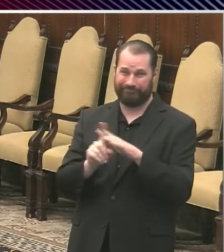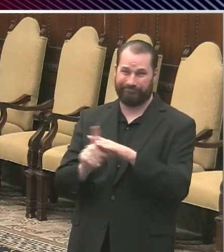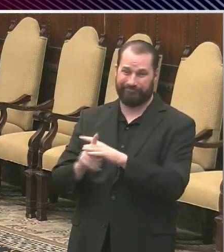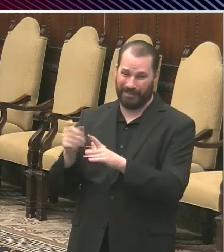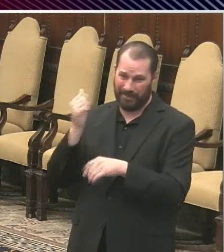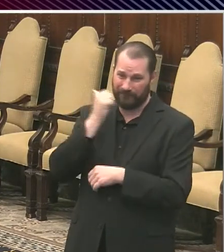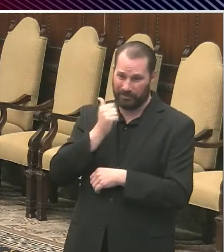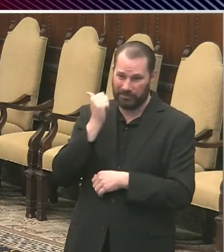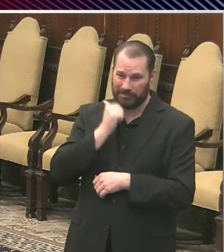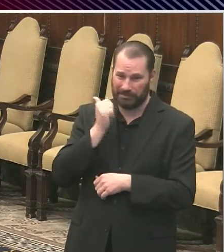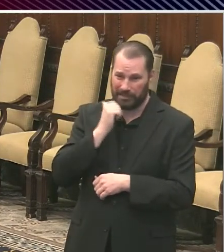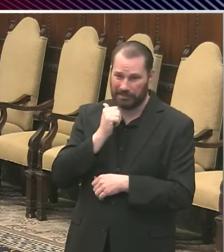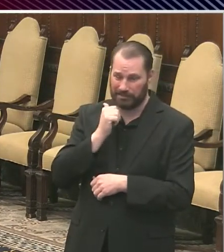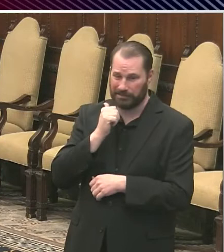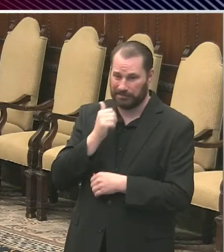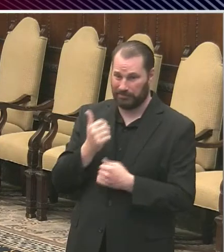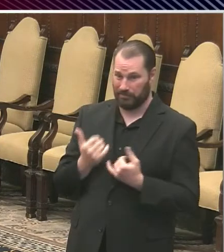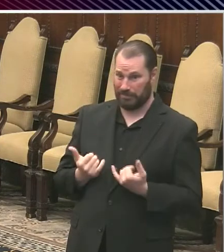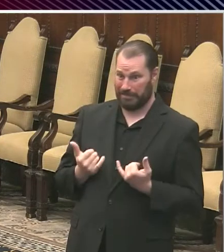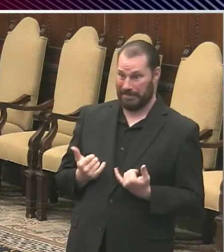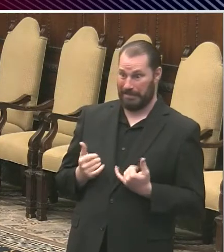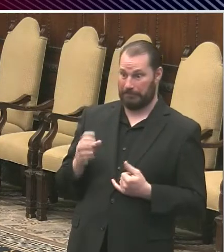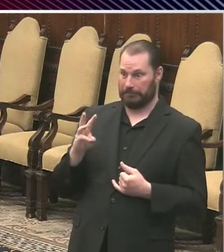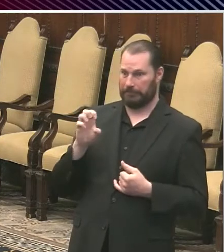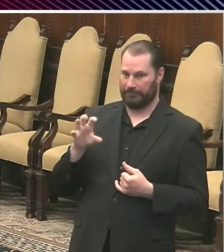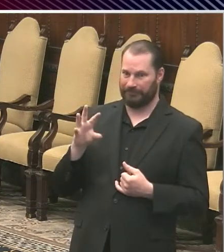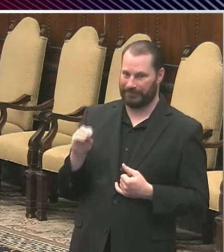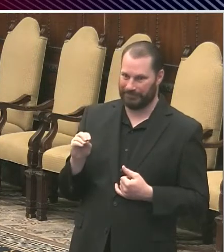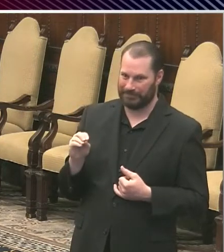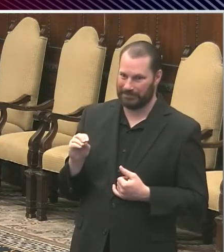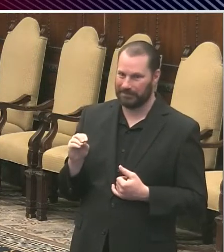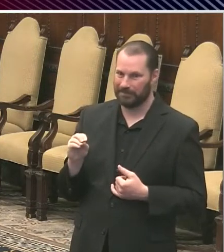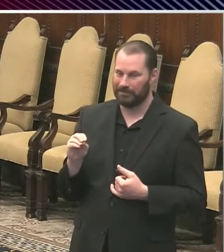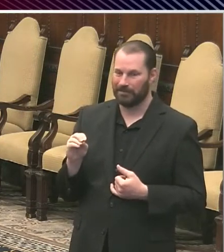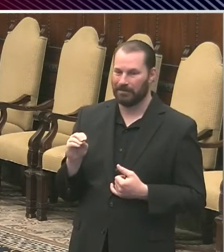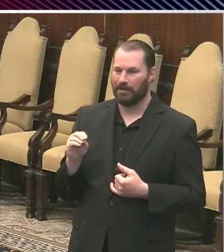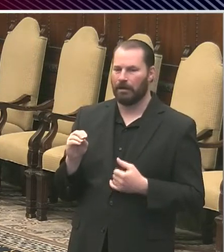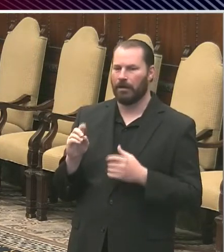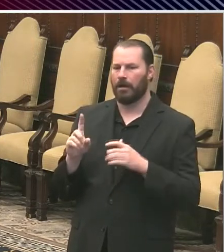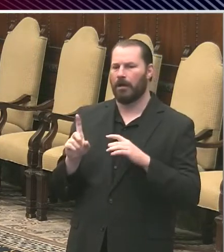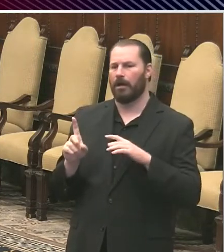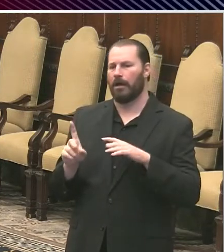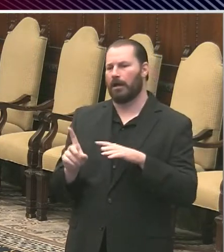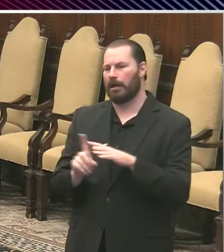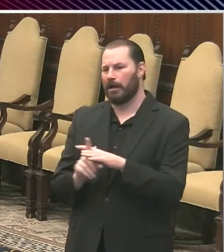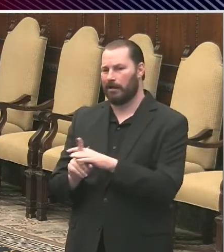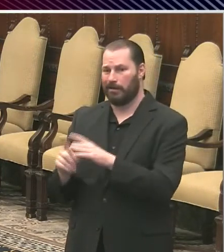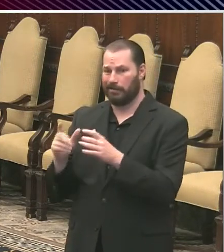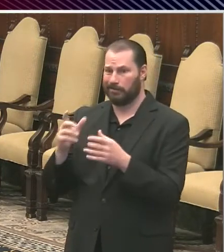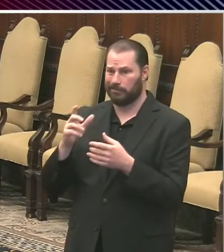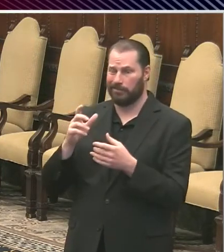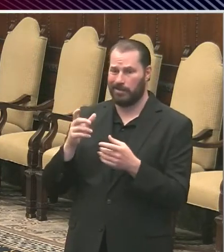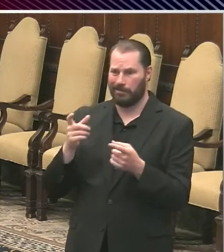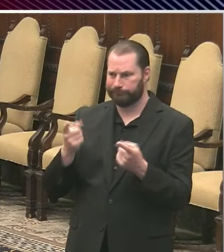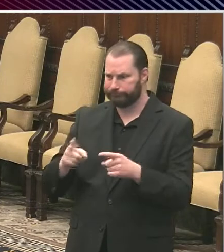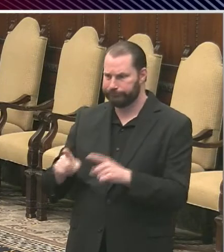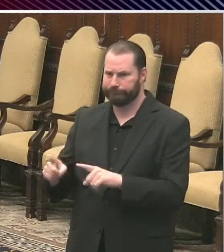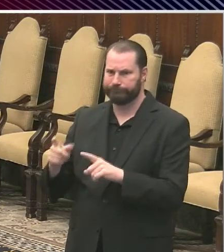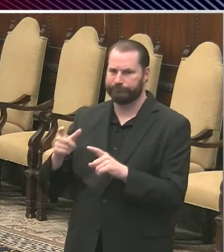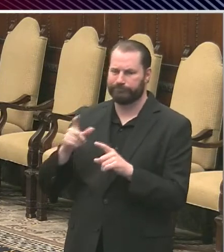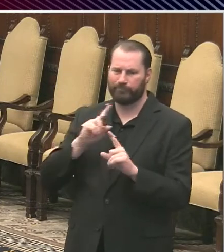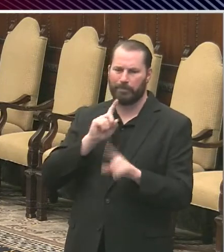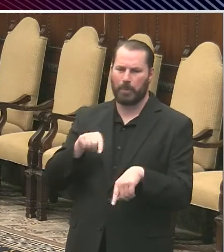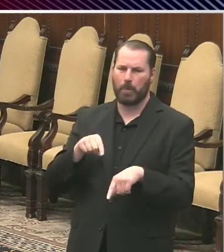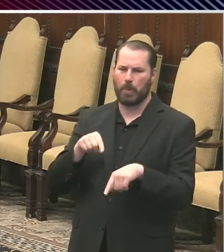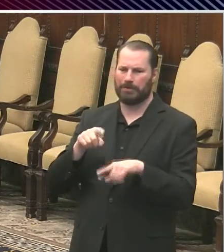650 new cases. Now, those cases were reported on different days, and so that didn't put any daily peak on our graph more than 550 or